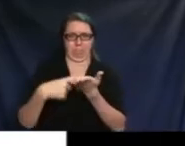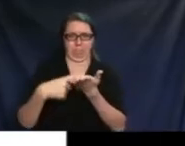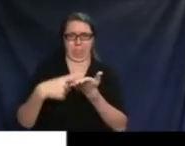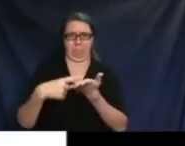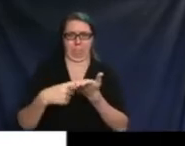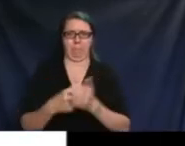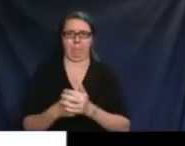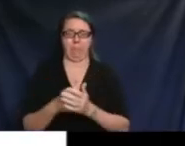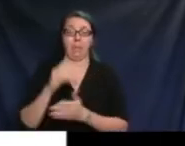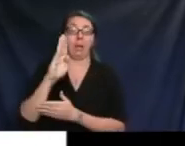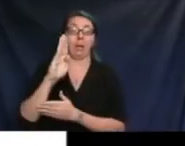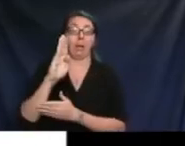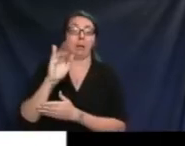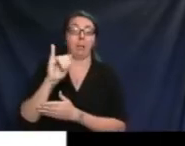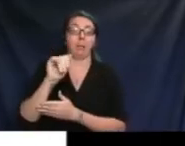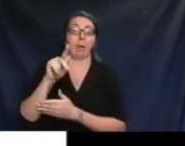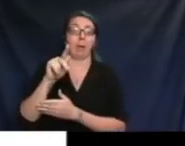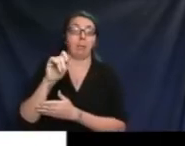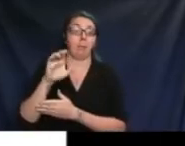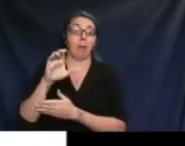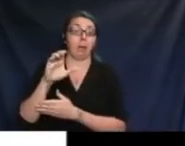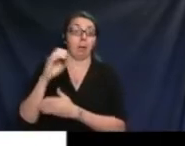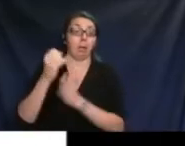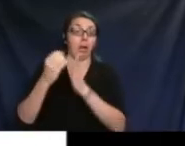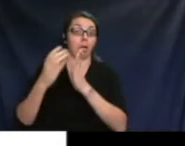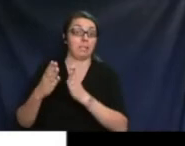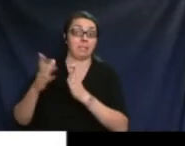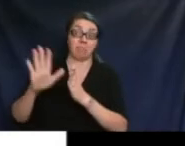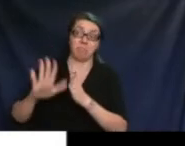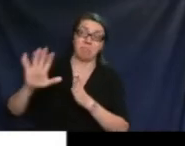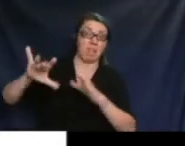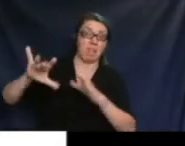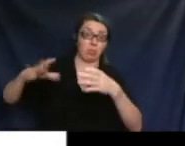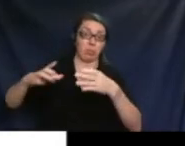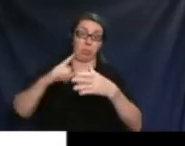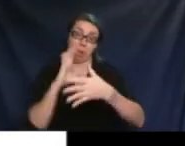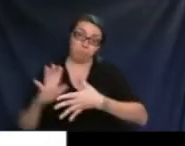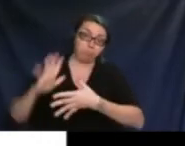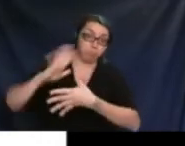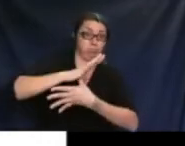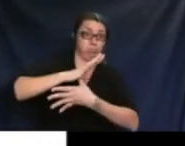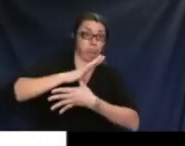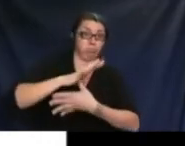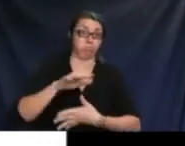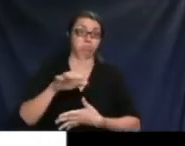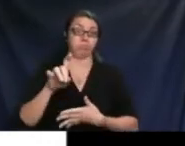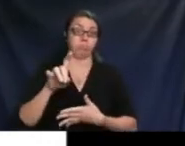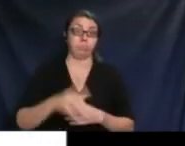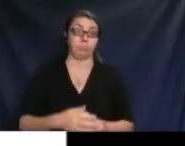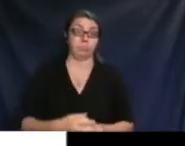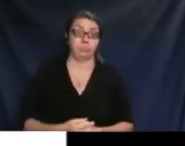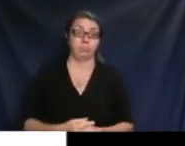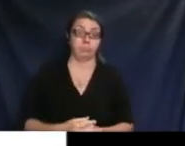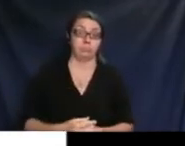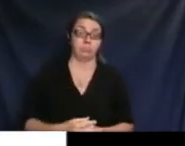BIPOC artists? There is a priority for,